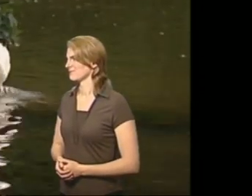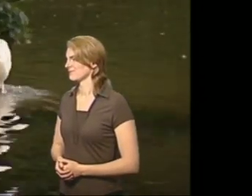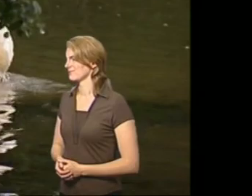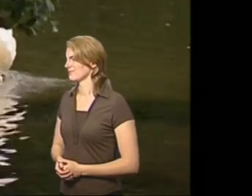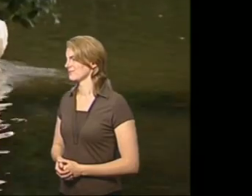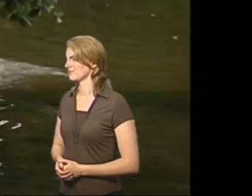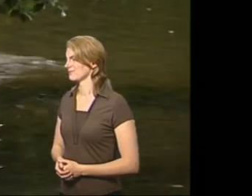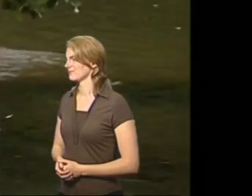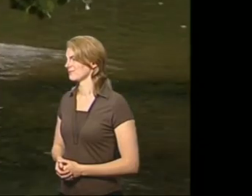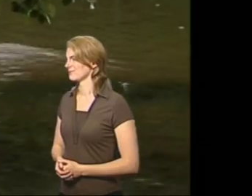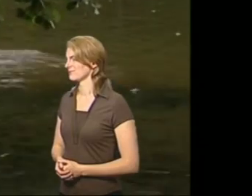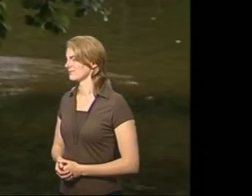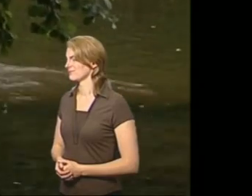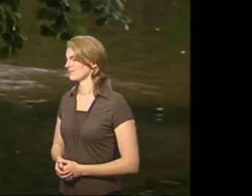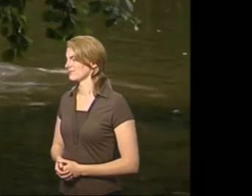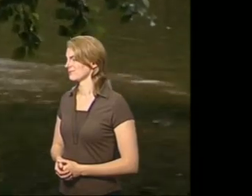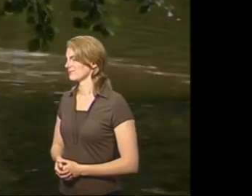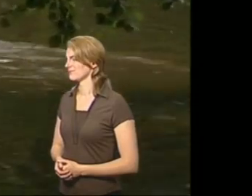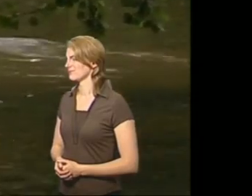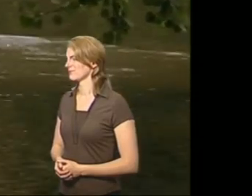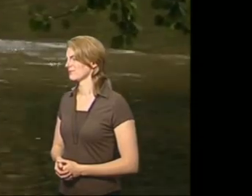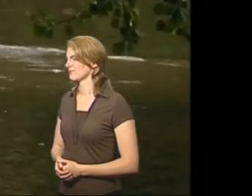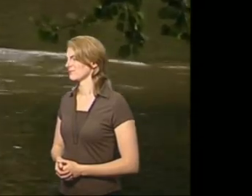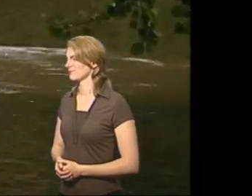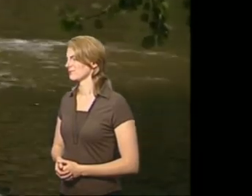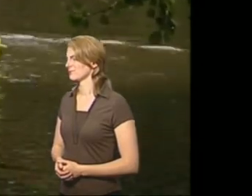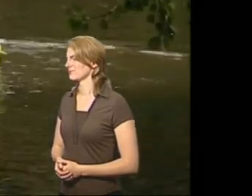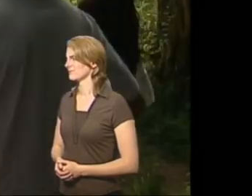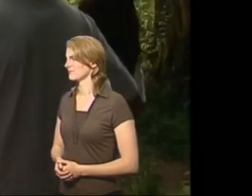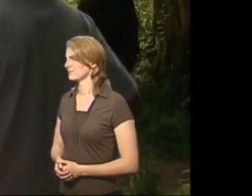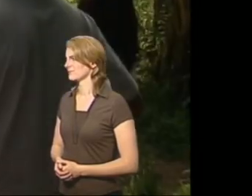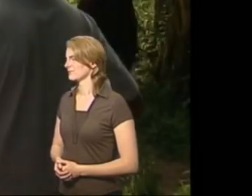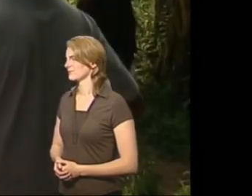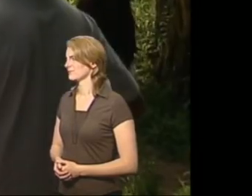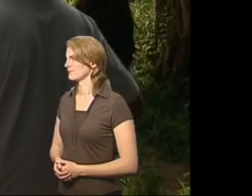Oh, a lovely day. Come on.